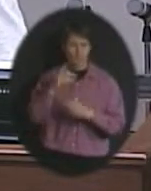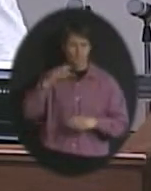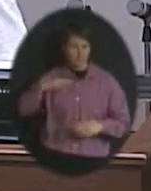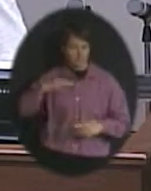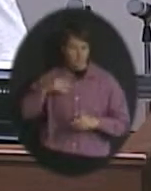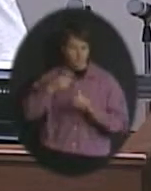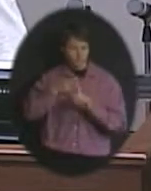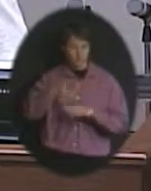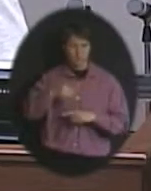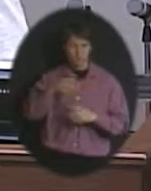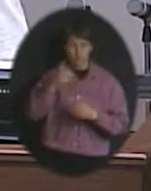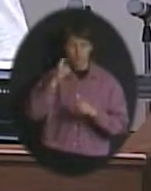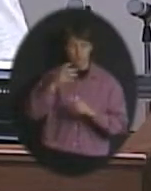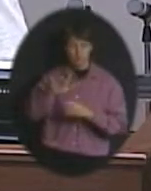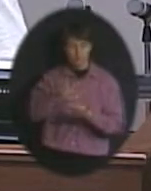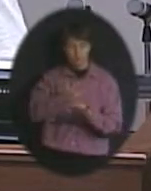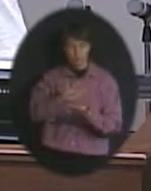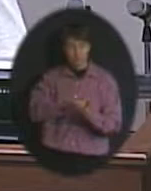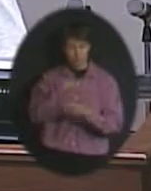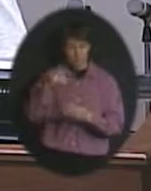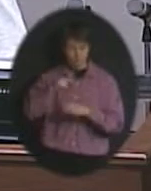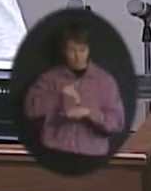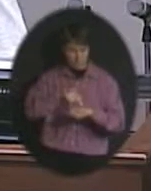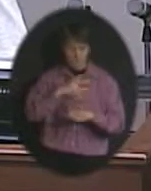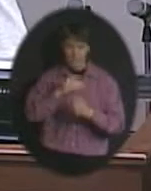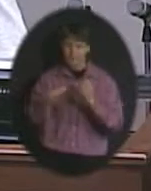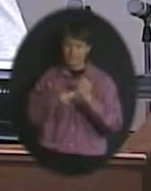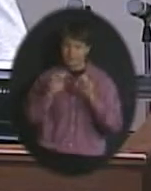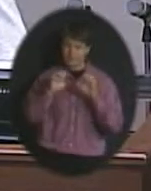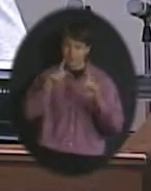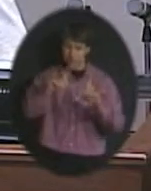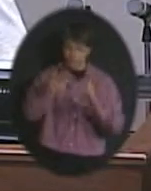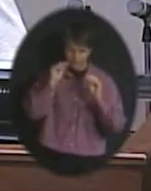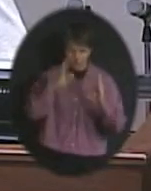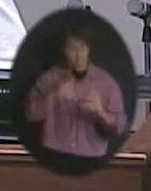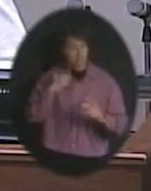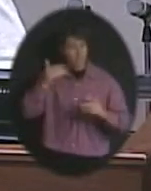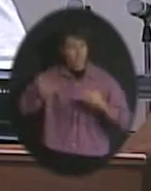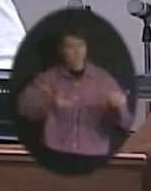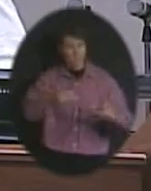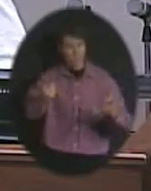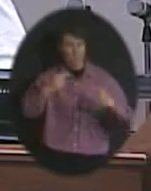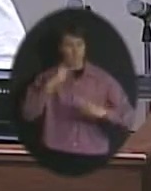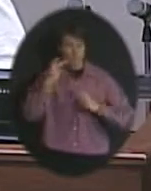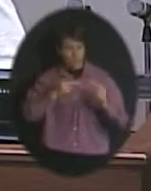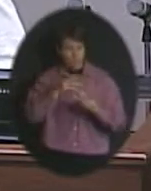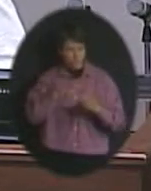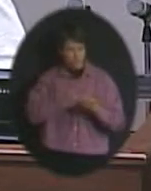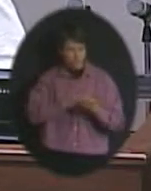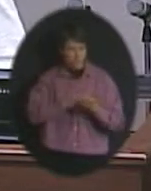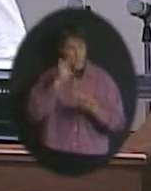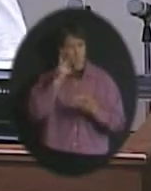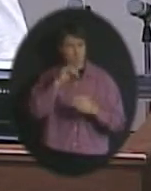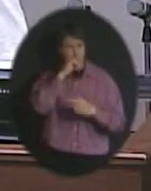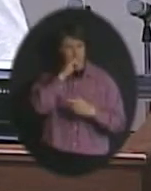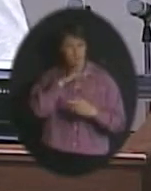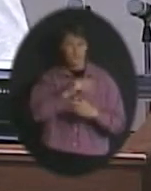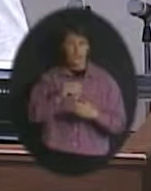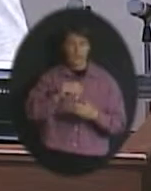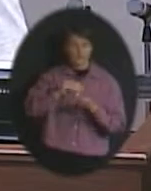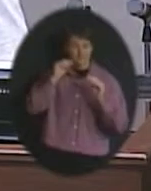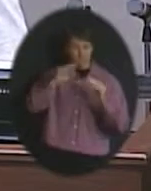of middle school principals and Tech Ed teachers, I invite you to visit any of our schools to see our kids and our teachers in